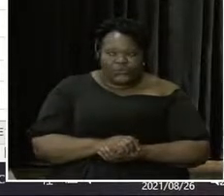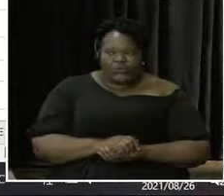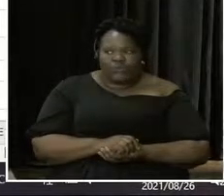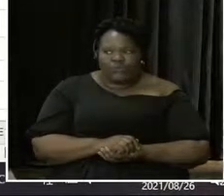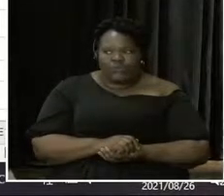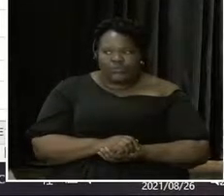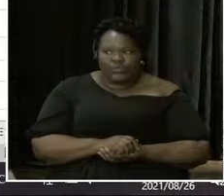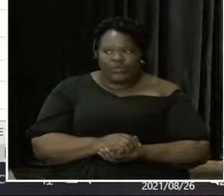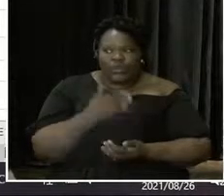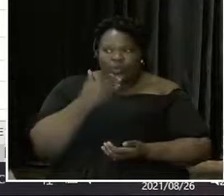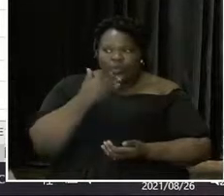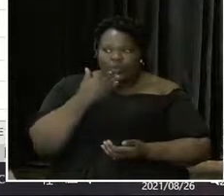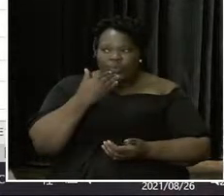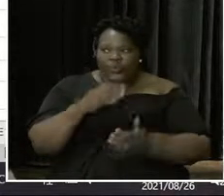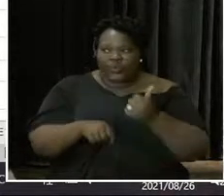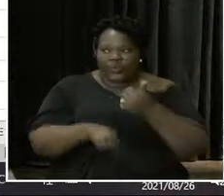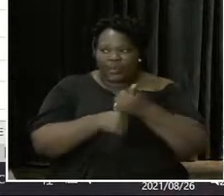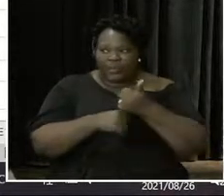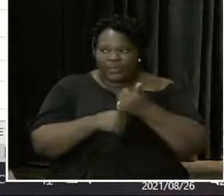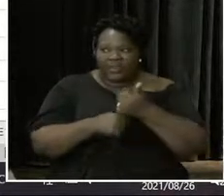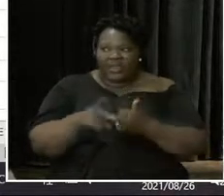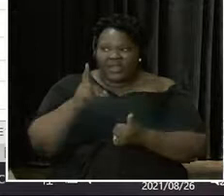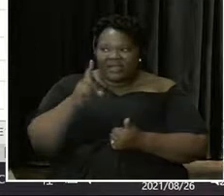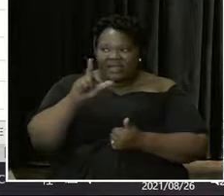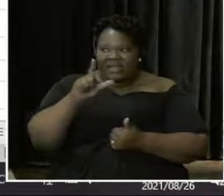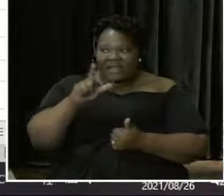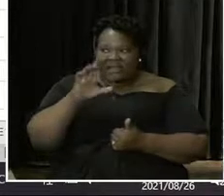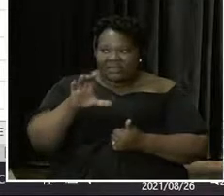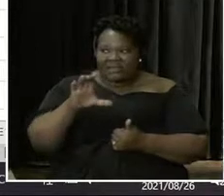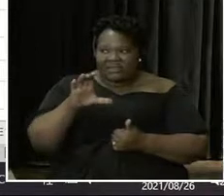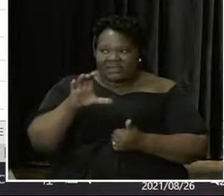MF, who supports DLC? EFF is.